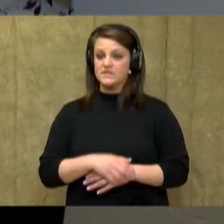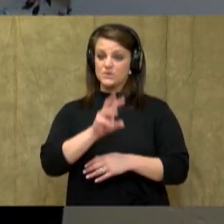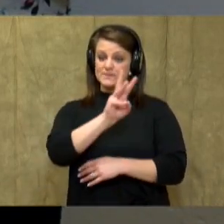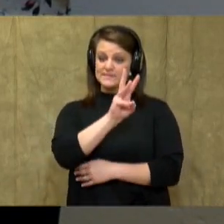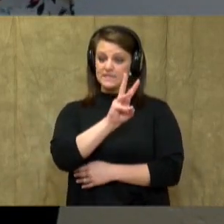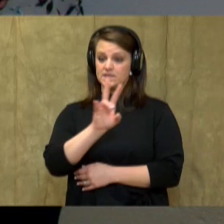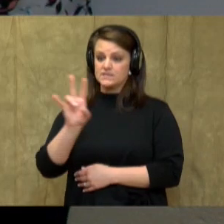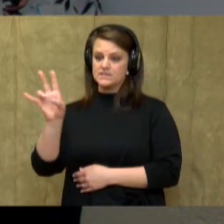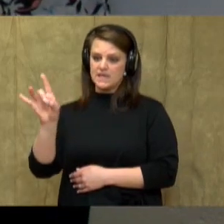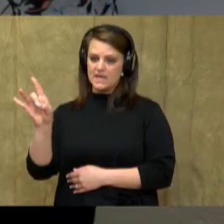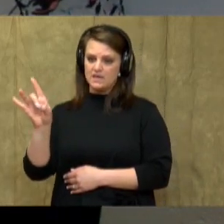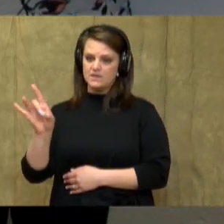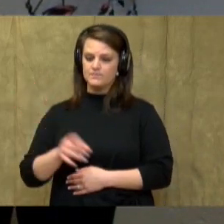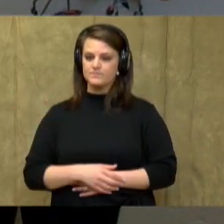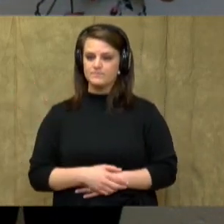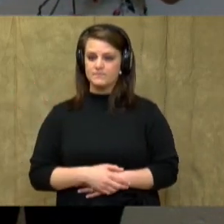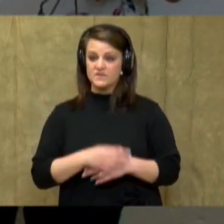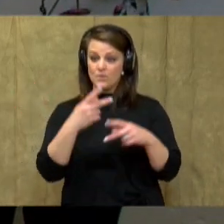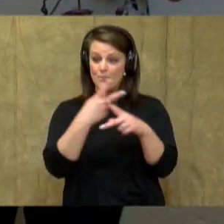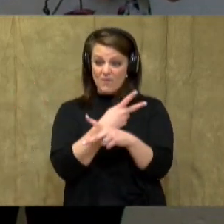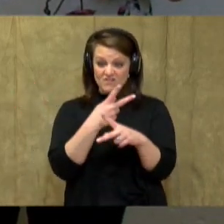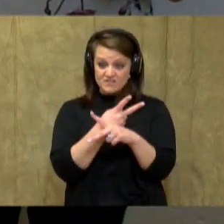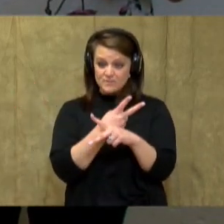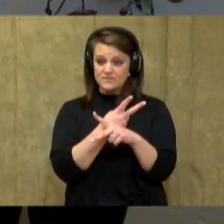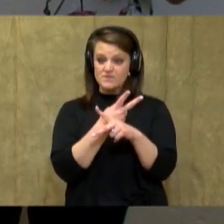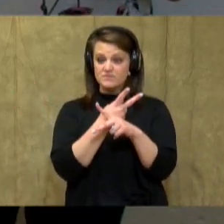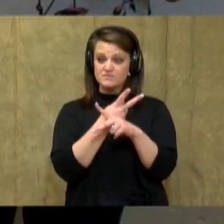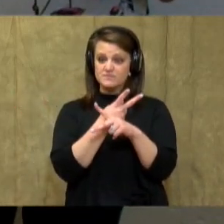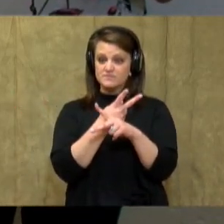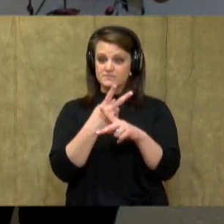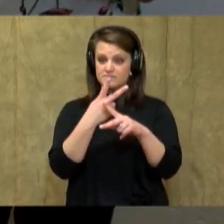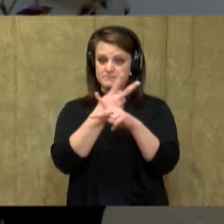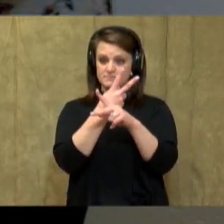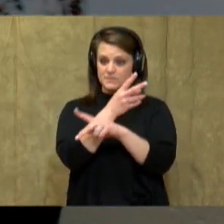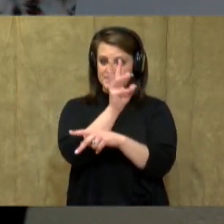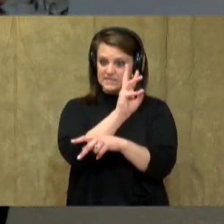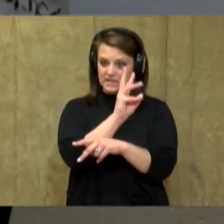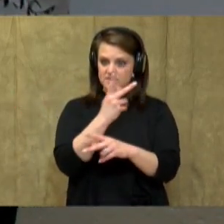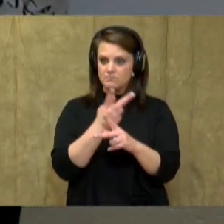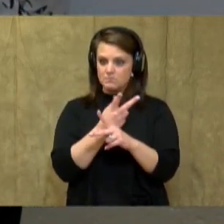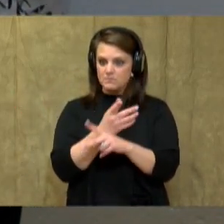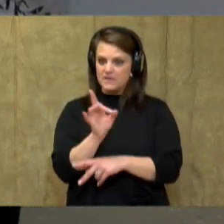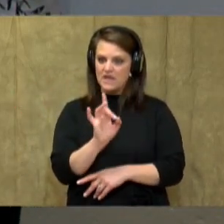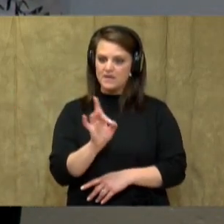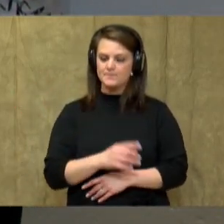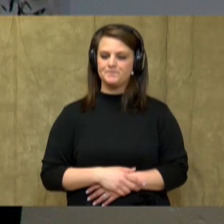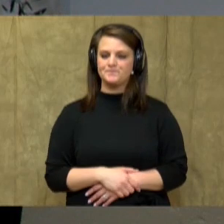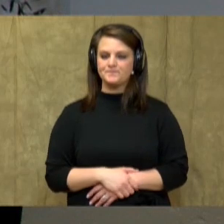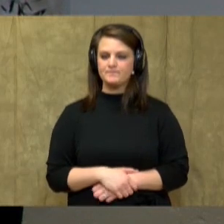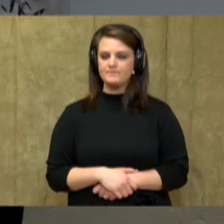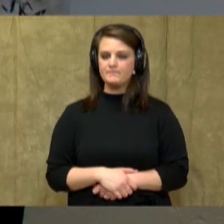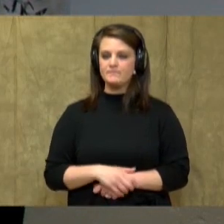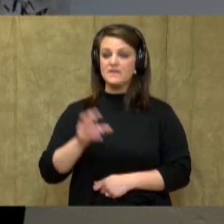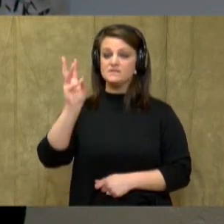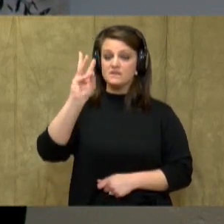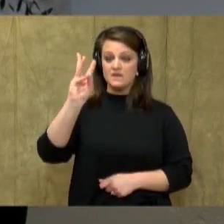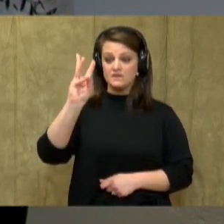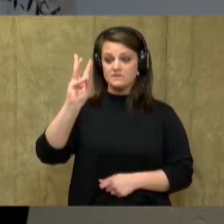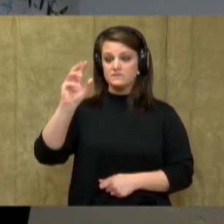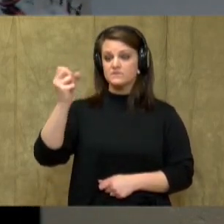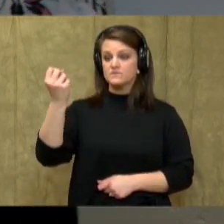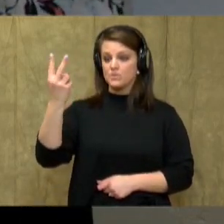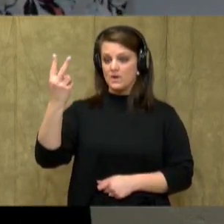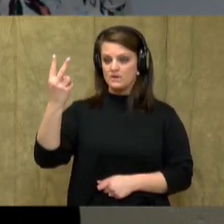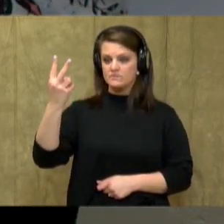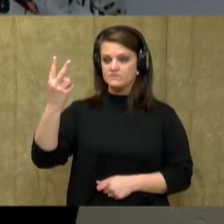8. Can you list the multiples of 6 and 8? 6 times 1, 6